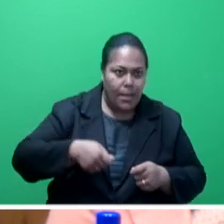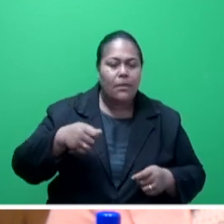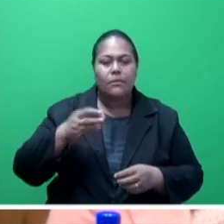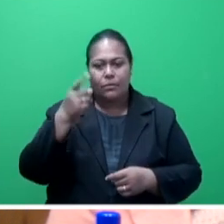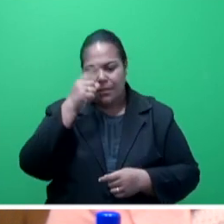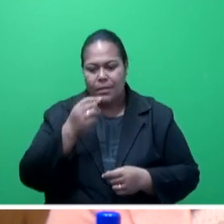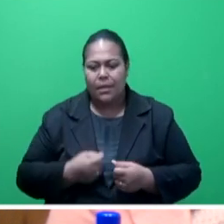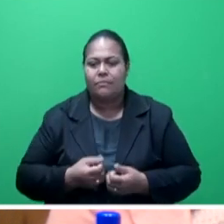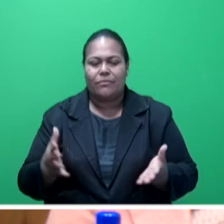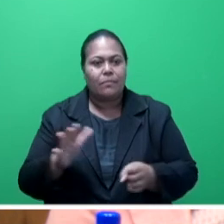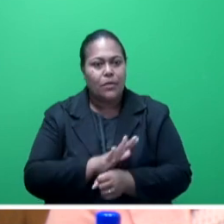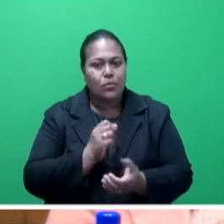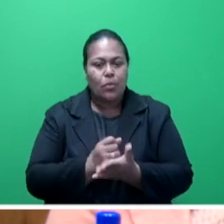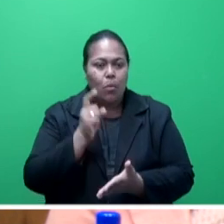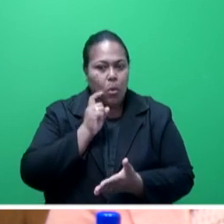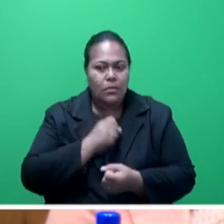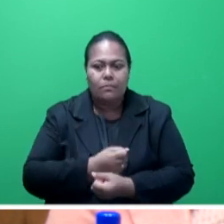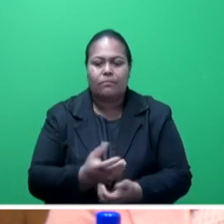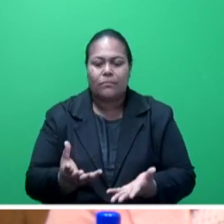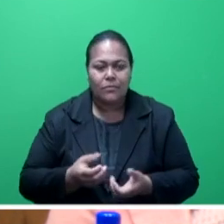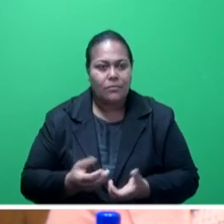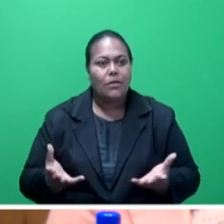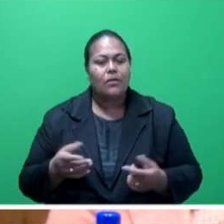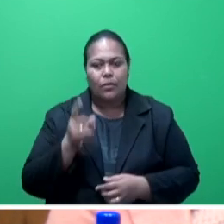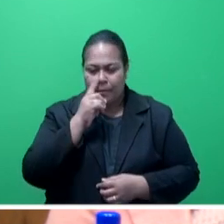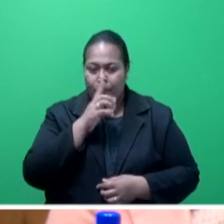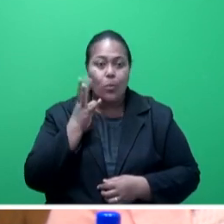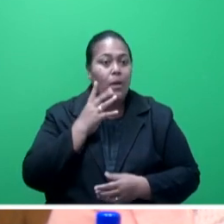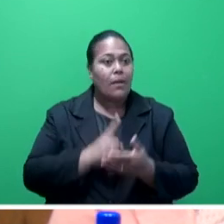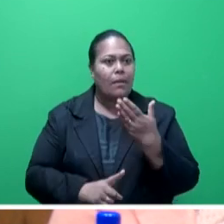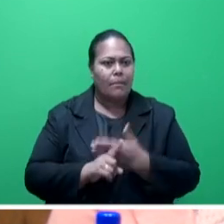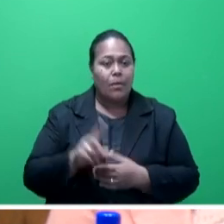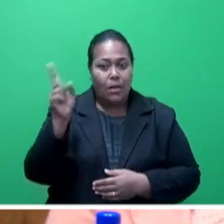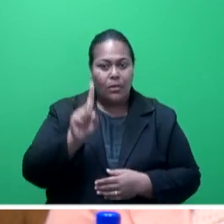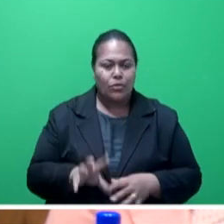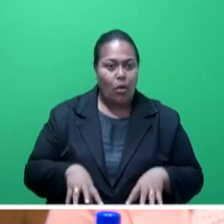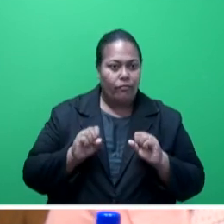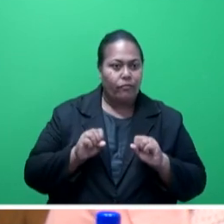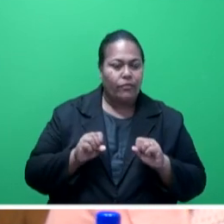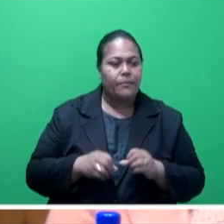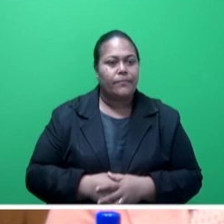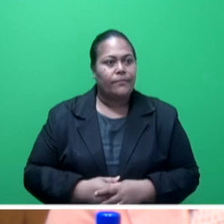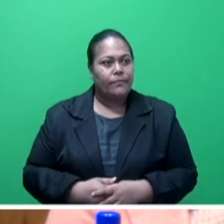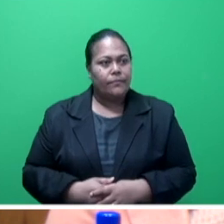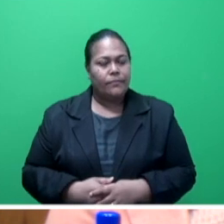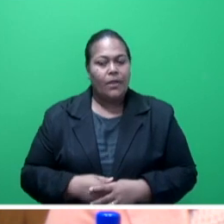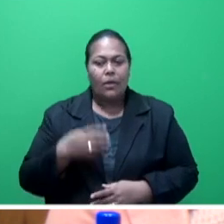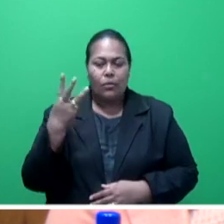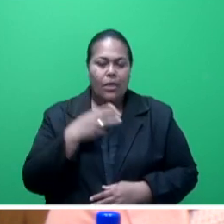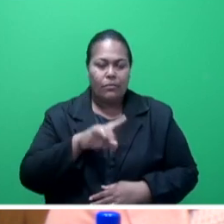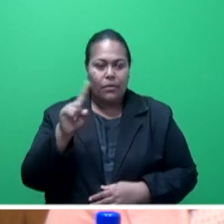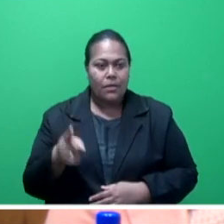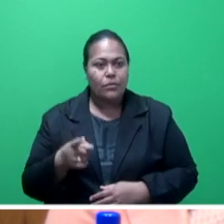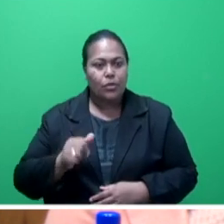sites to ensure water is supplied to customers during periods of power shutdowns. $300,000 will be utilized to continue